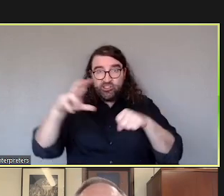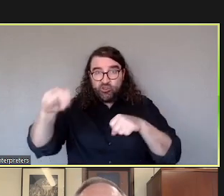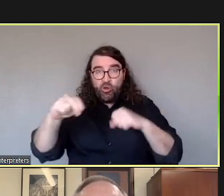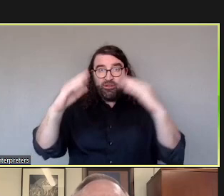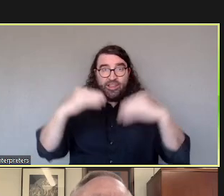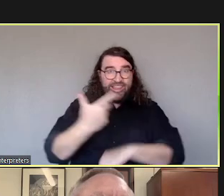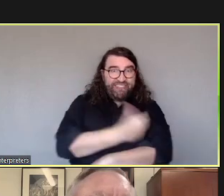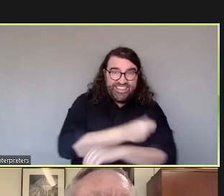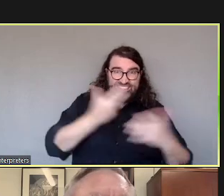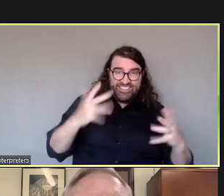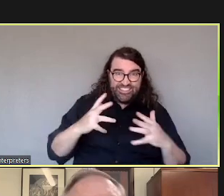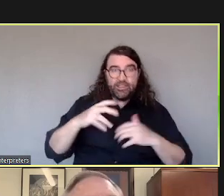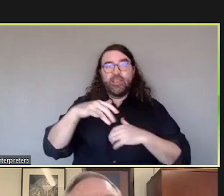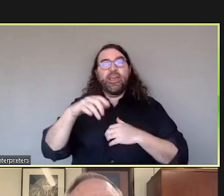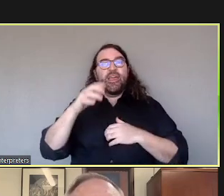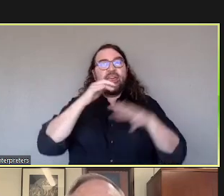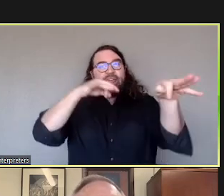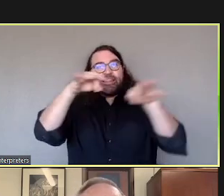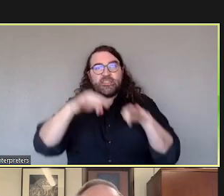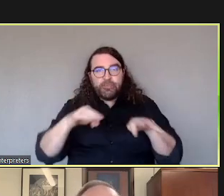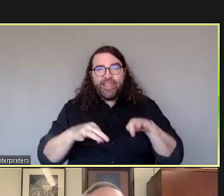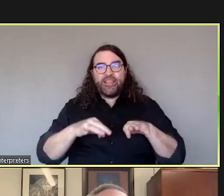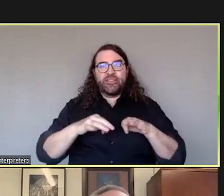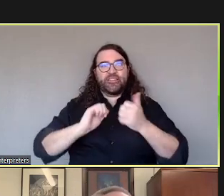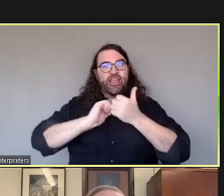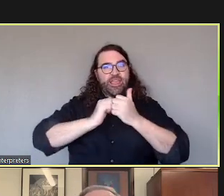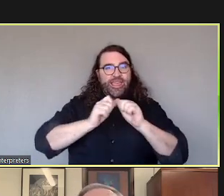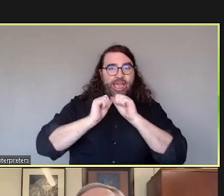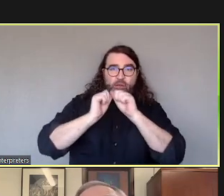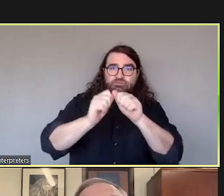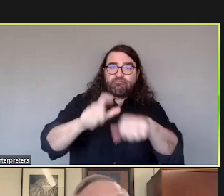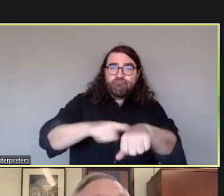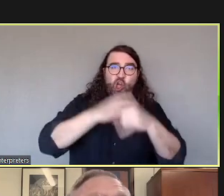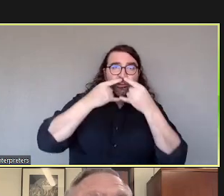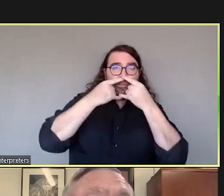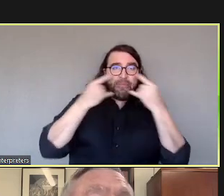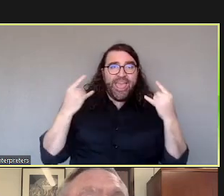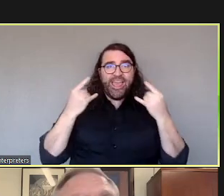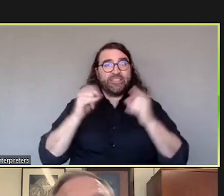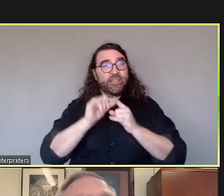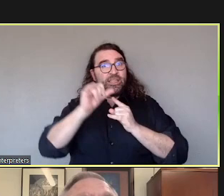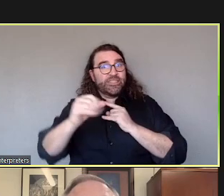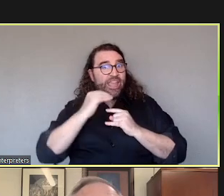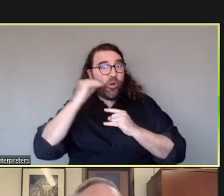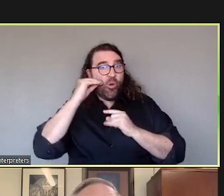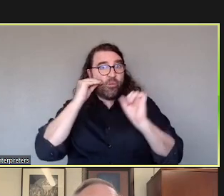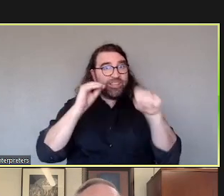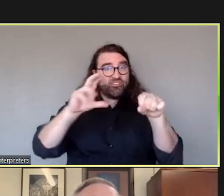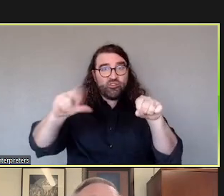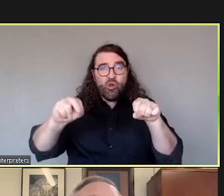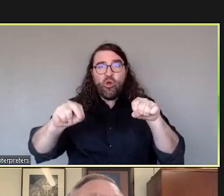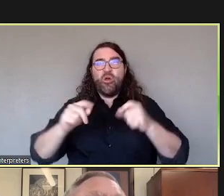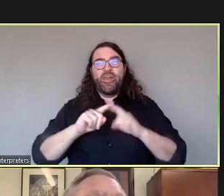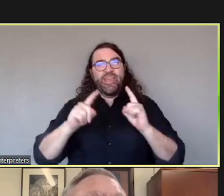you how long to wear a mask, how long to stay home, how long, or whether you even need to stay home. If you're vaccinated and